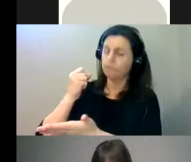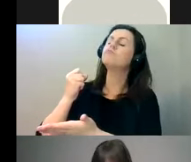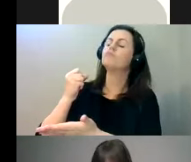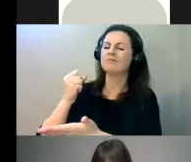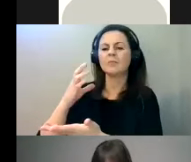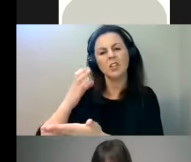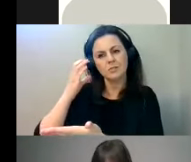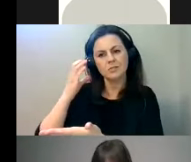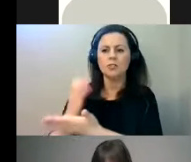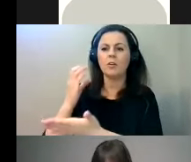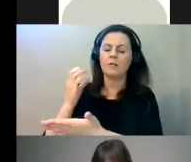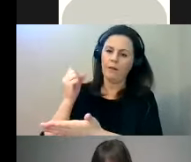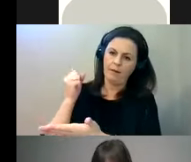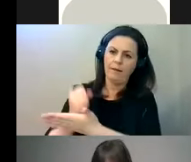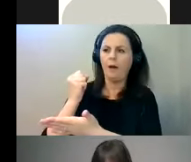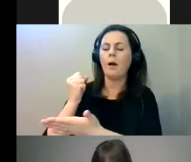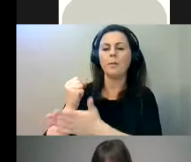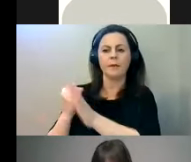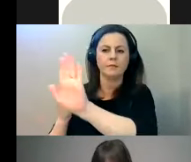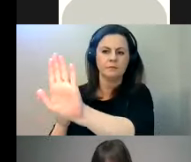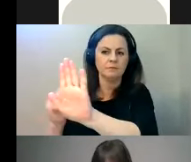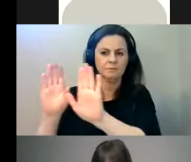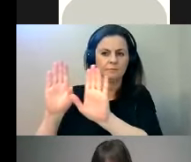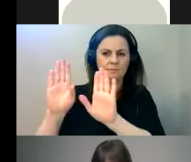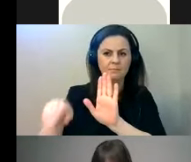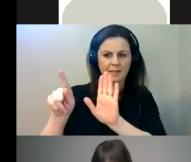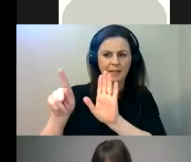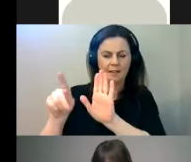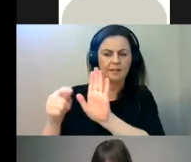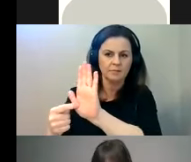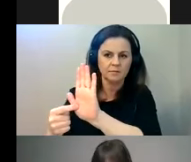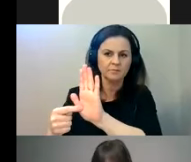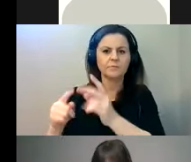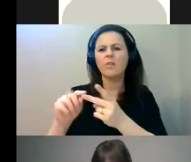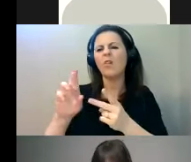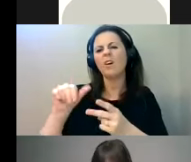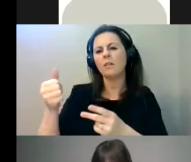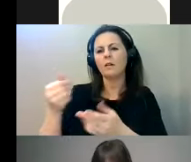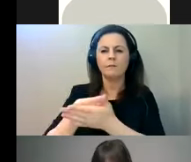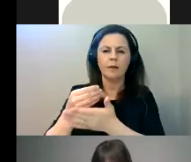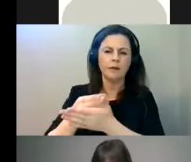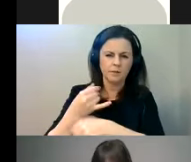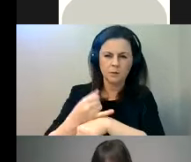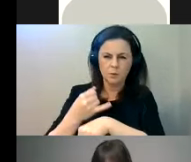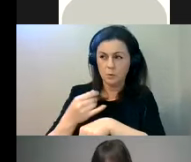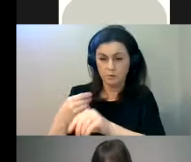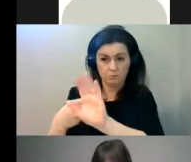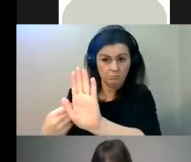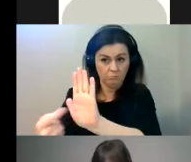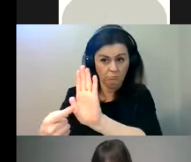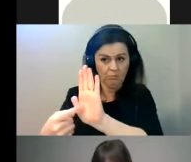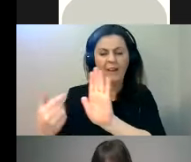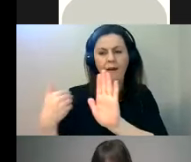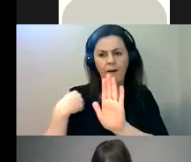certified copy under seal so that you can use that with a bank or other financial institutions so that they have a